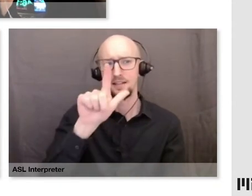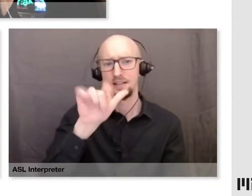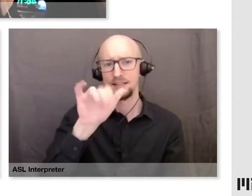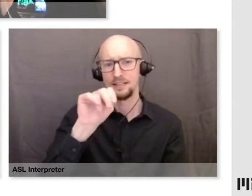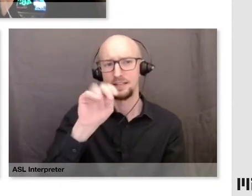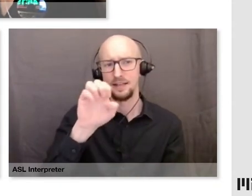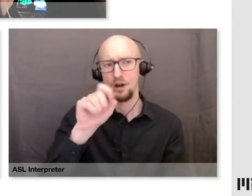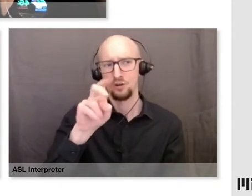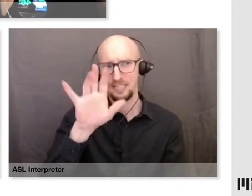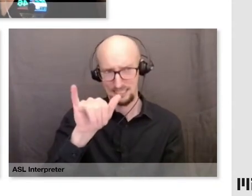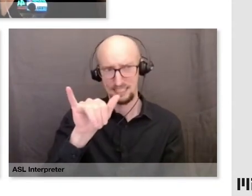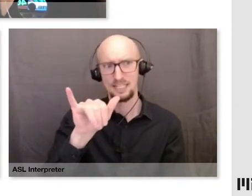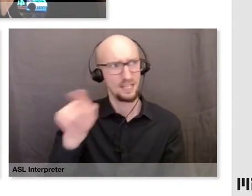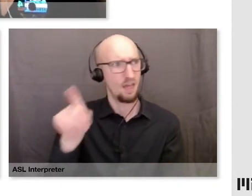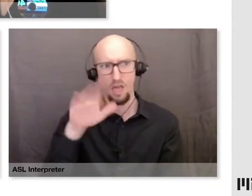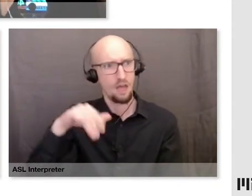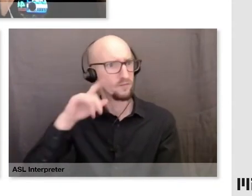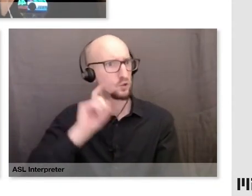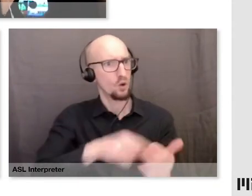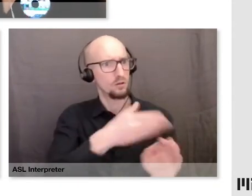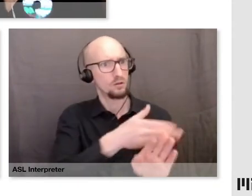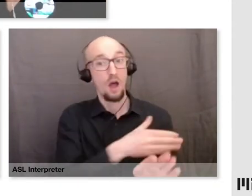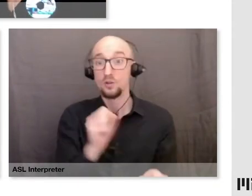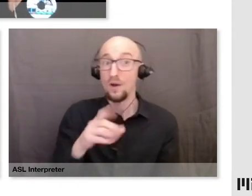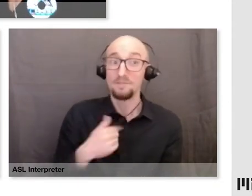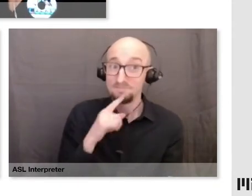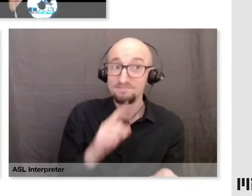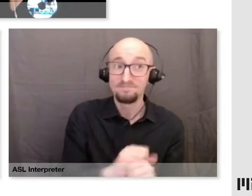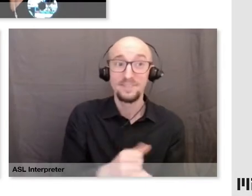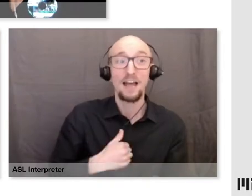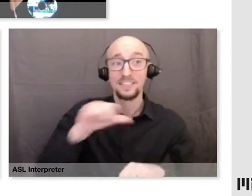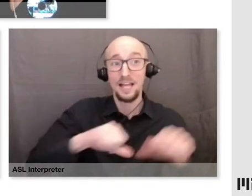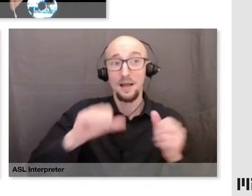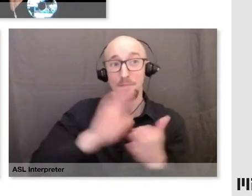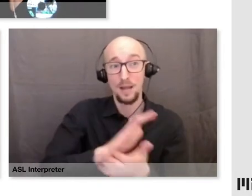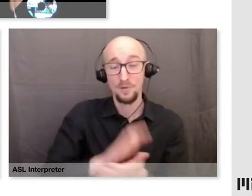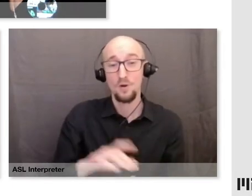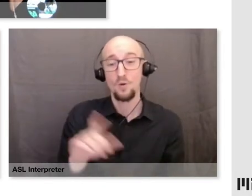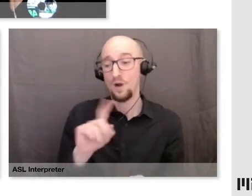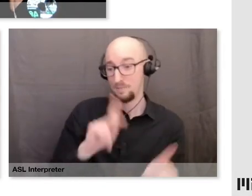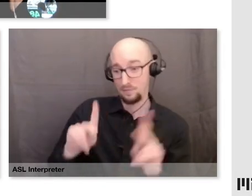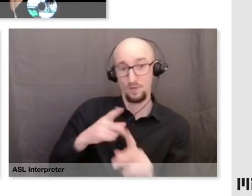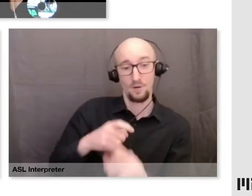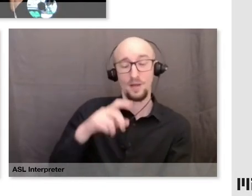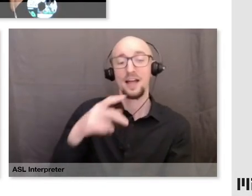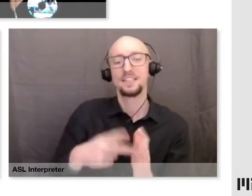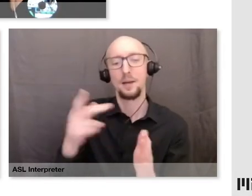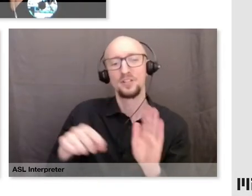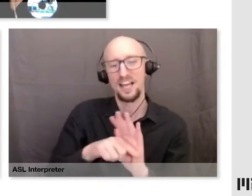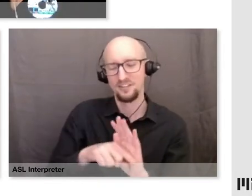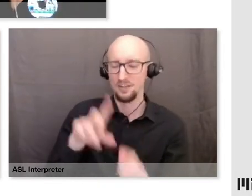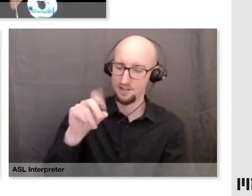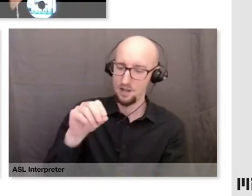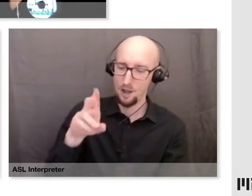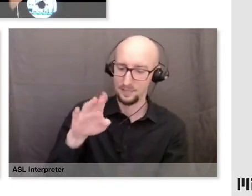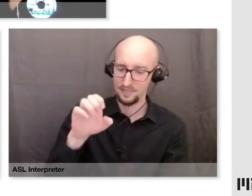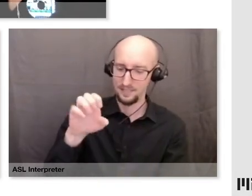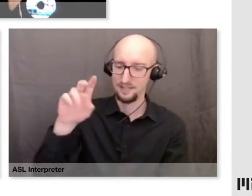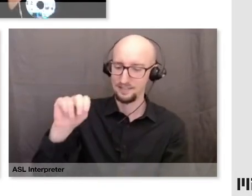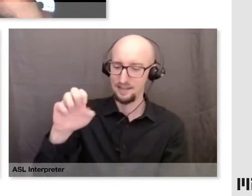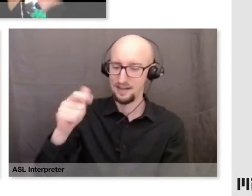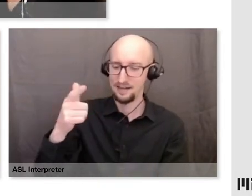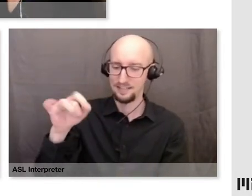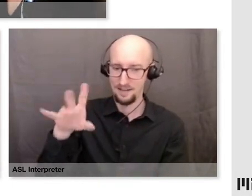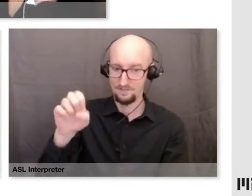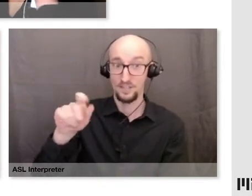before. So there's actually a scientific paper on which people from Double Negative are authors. So that's the one case that I really know where,